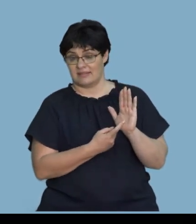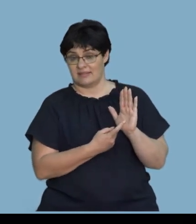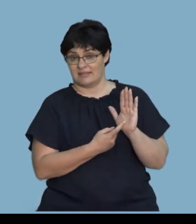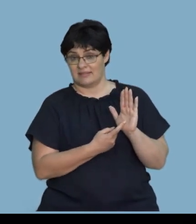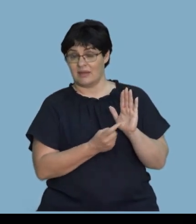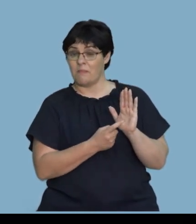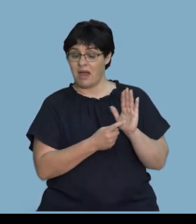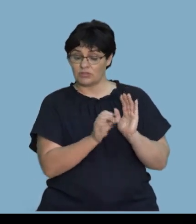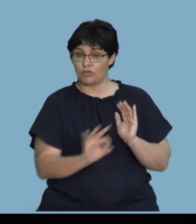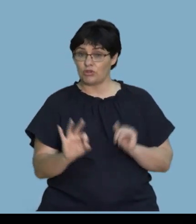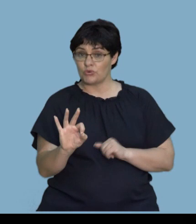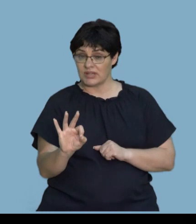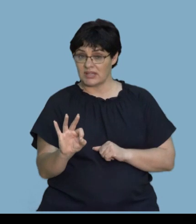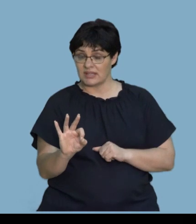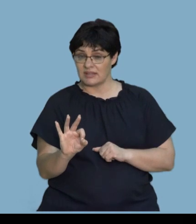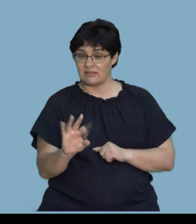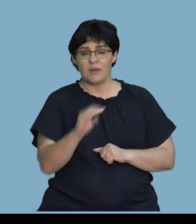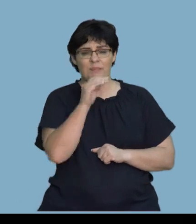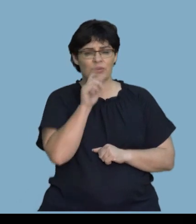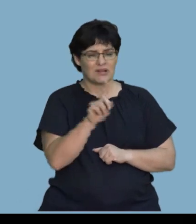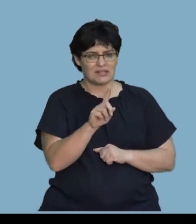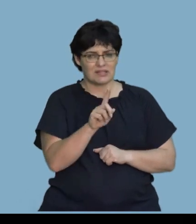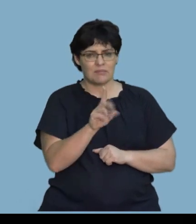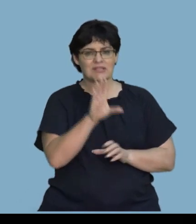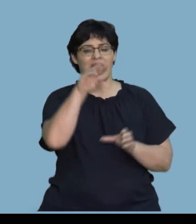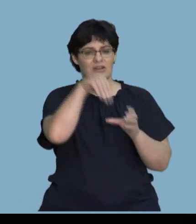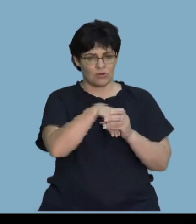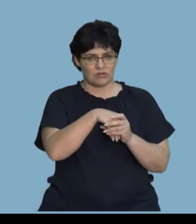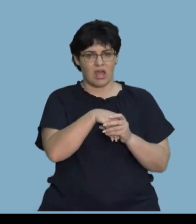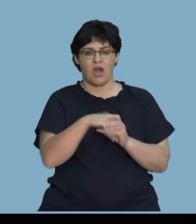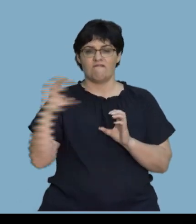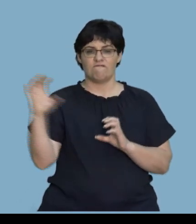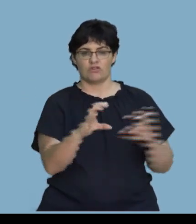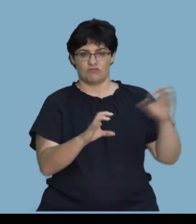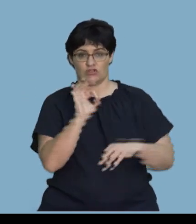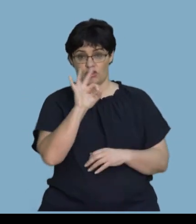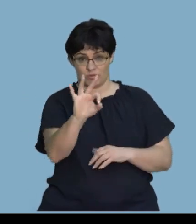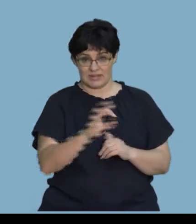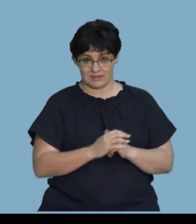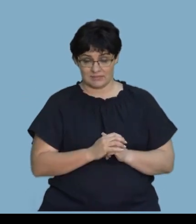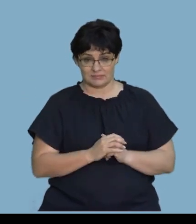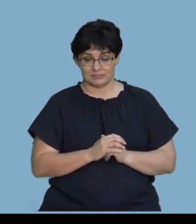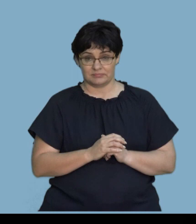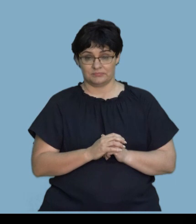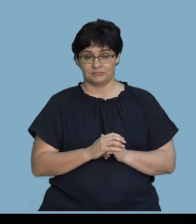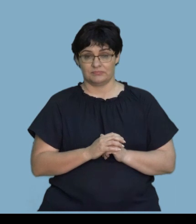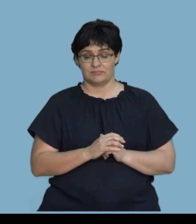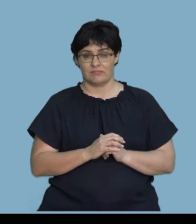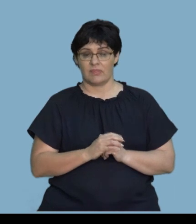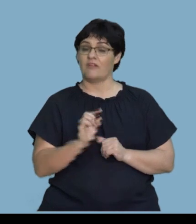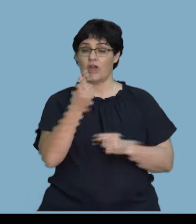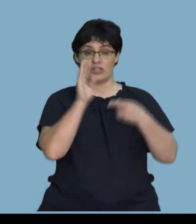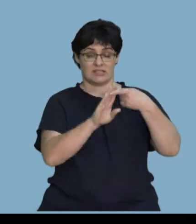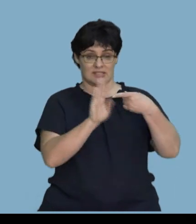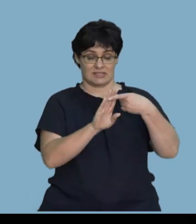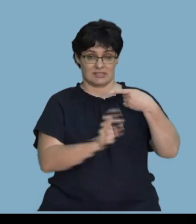3 marks, it means then we also include 3 forces, okay? Right. So the first one, we've already